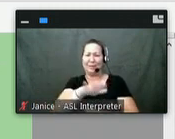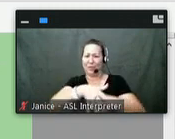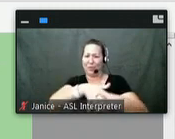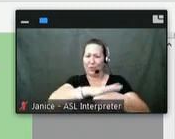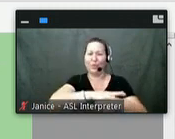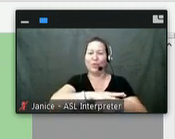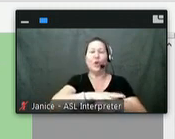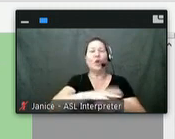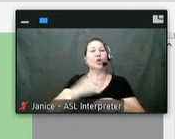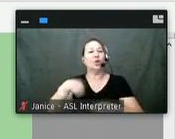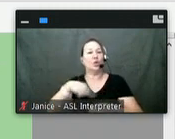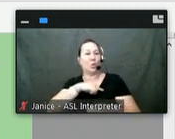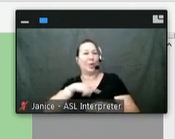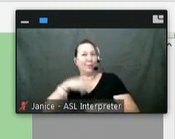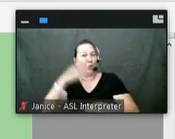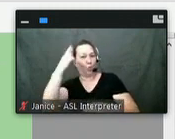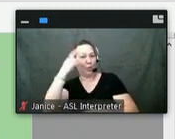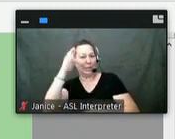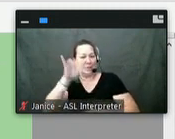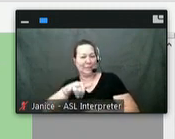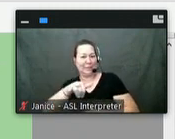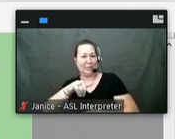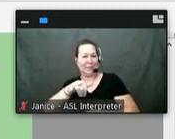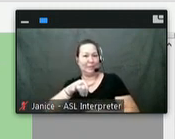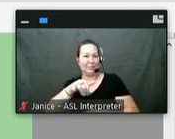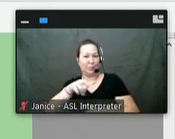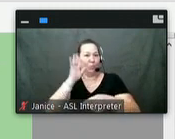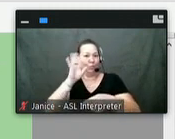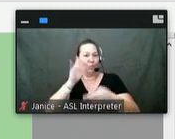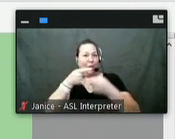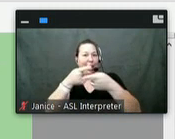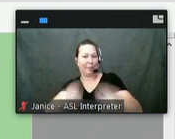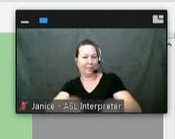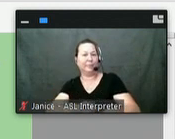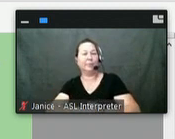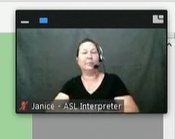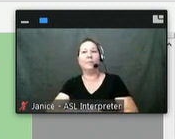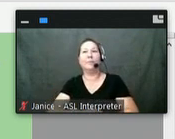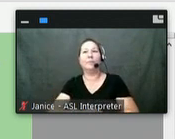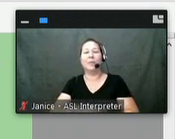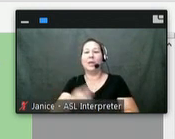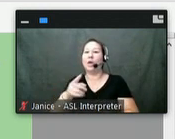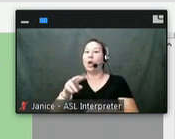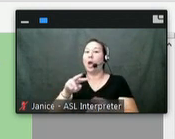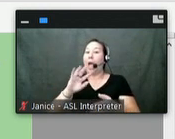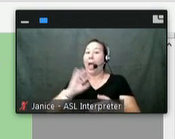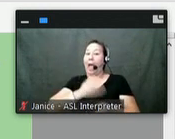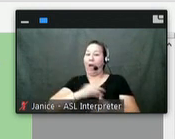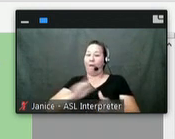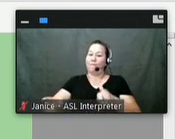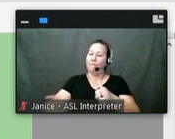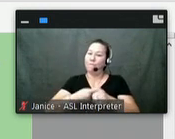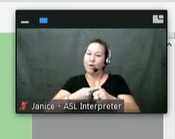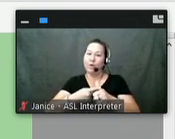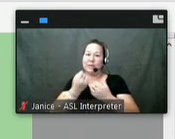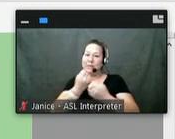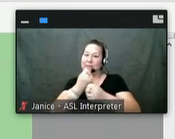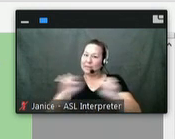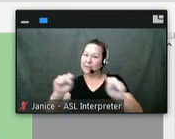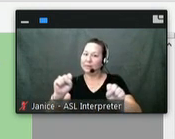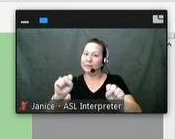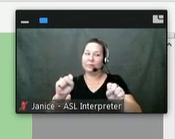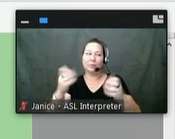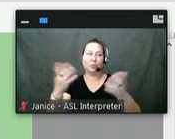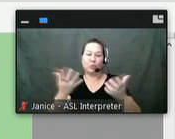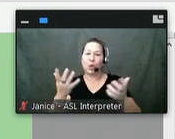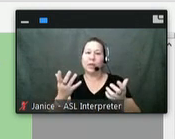trying to address these issues. But once again, our concern is the safety and well-being of students. They are a protected class,